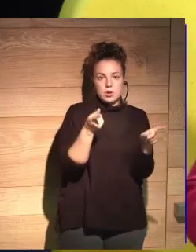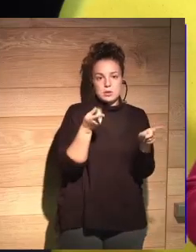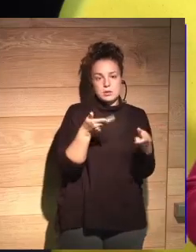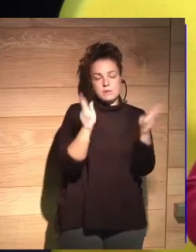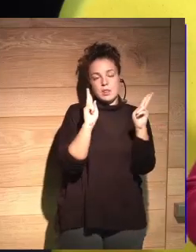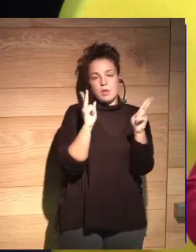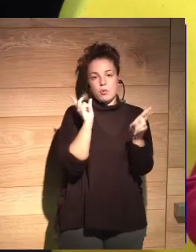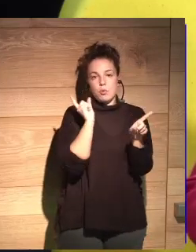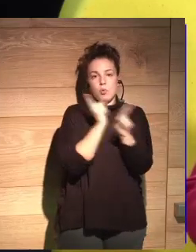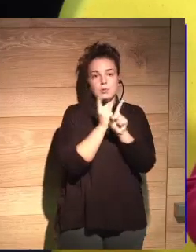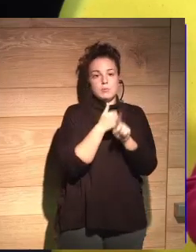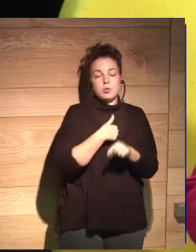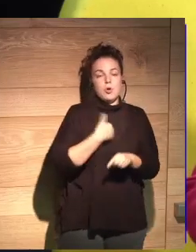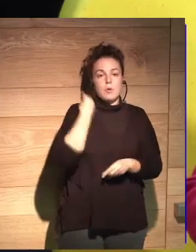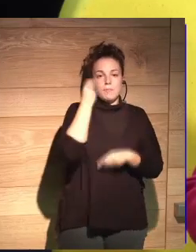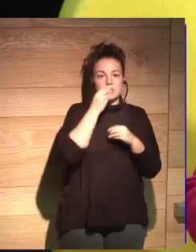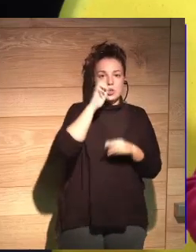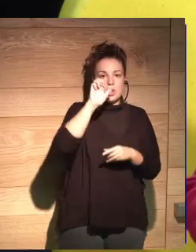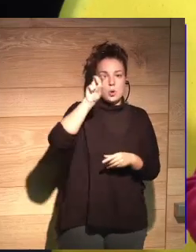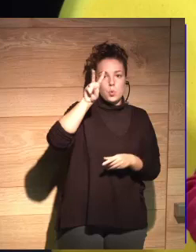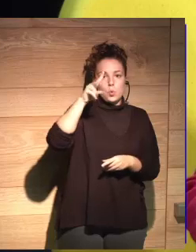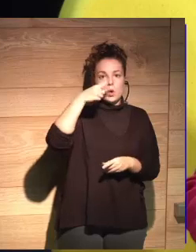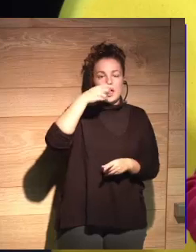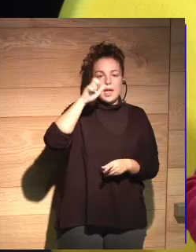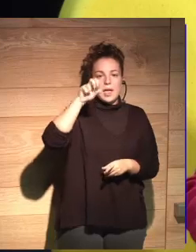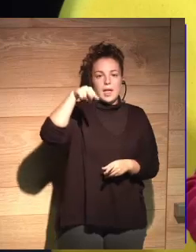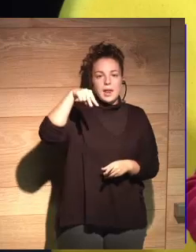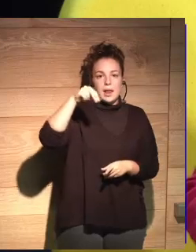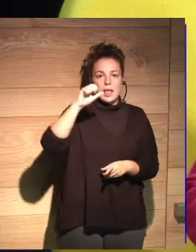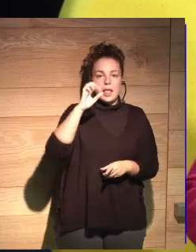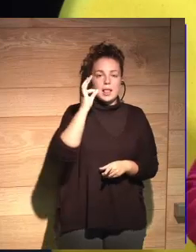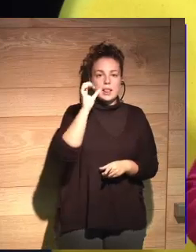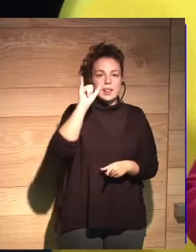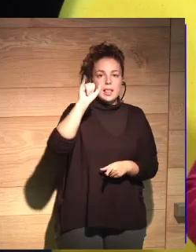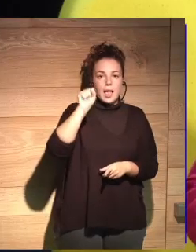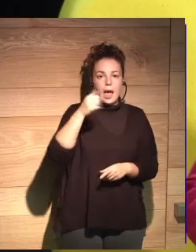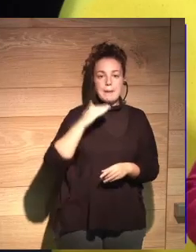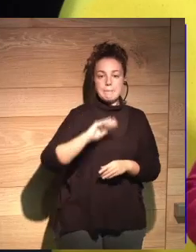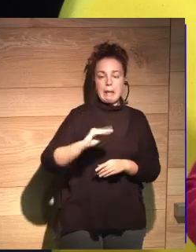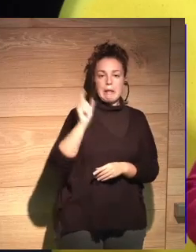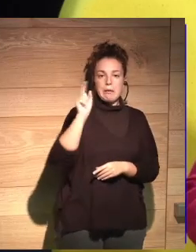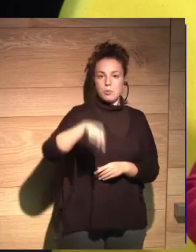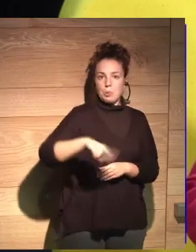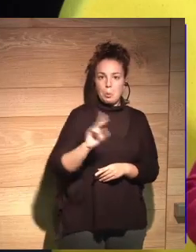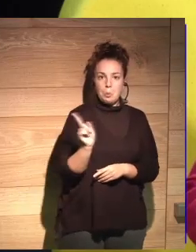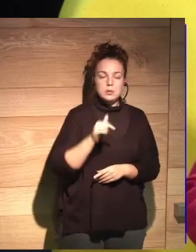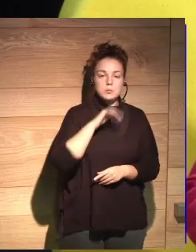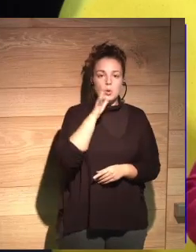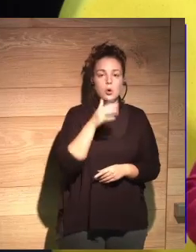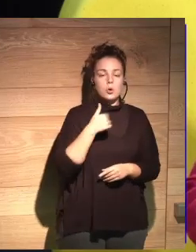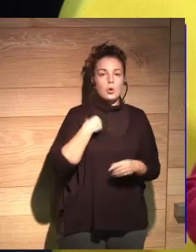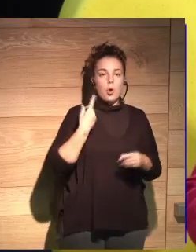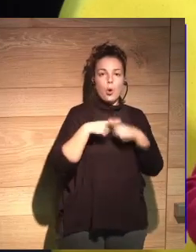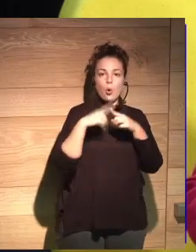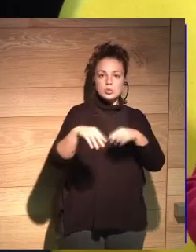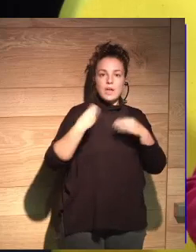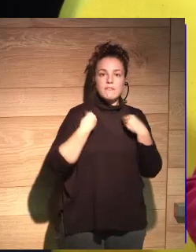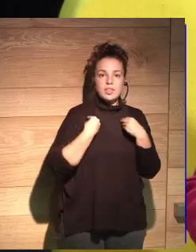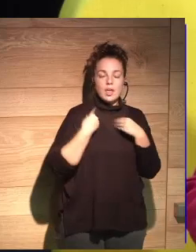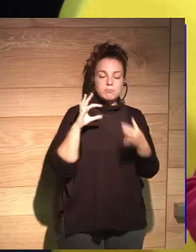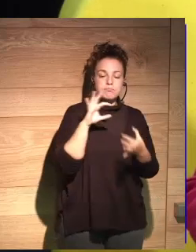enhanced, because what you actually do of your life is much more than your genes. That's going to be how you interpret them, how you interact